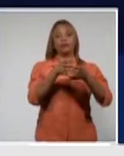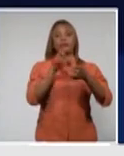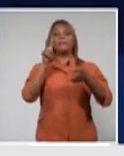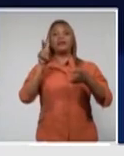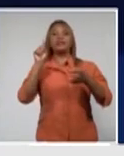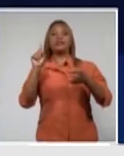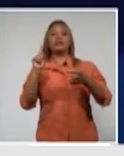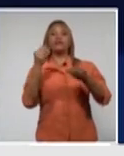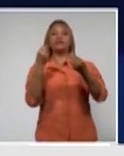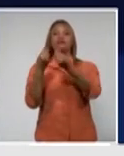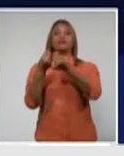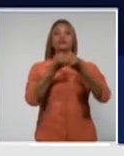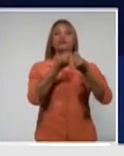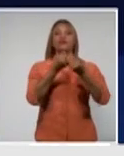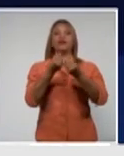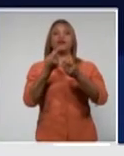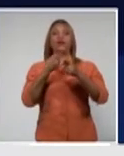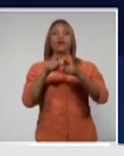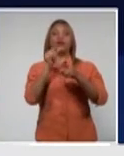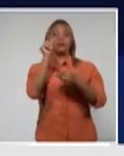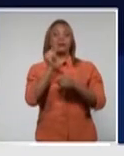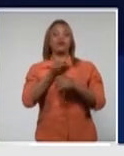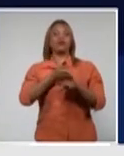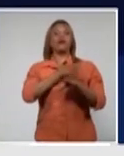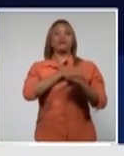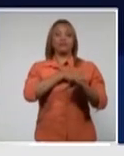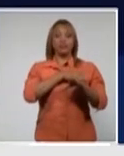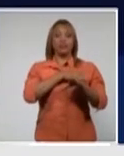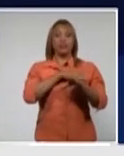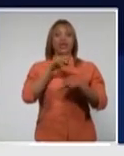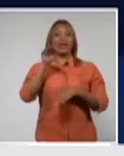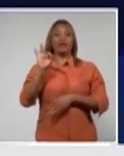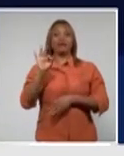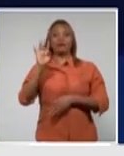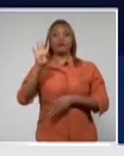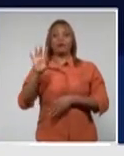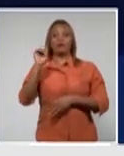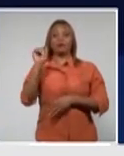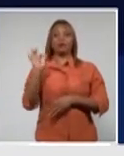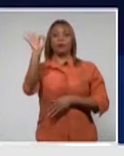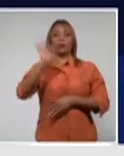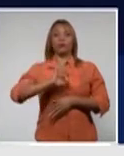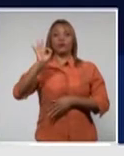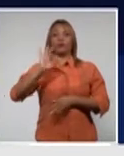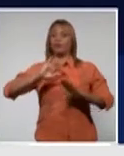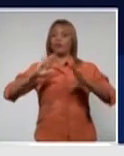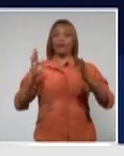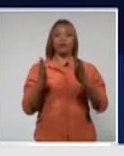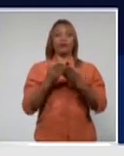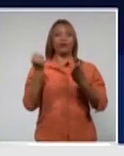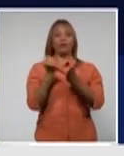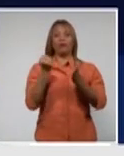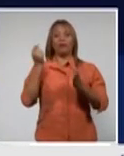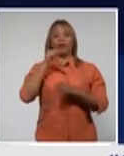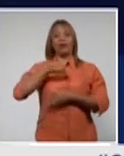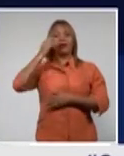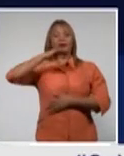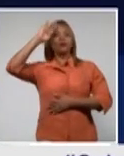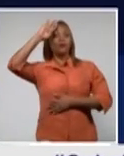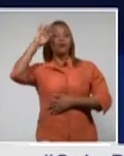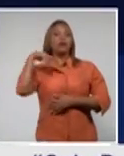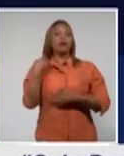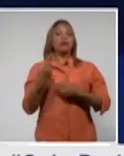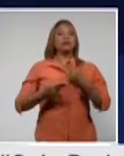these, 21 are confirmed case contacts. This means that confirmed case contacts account